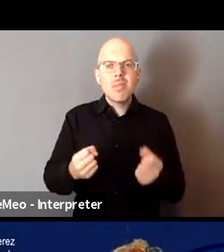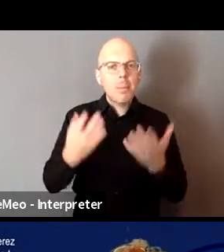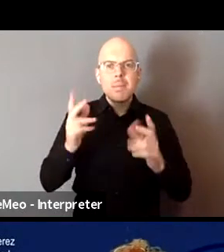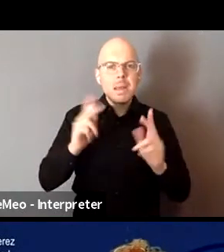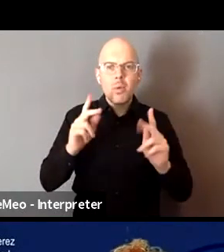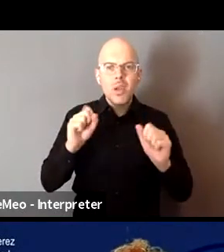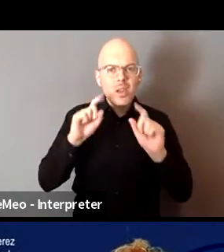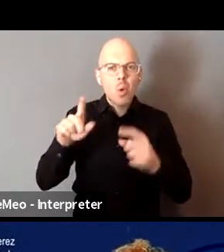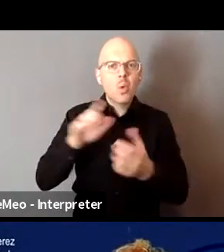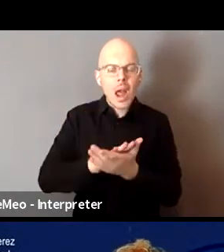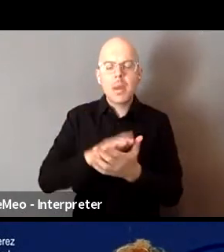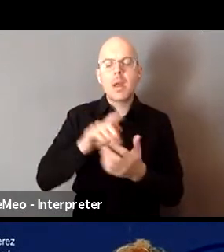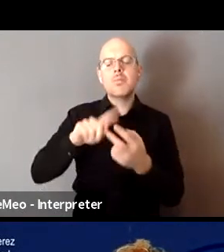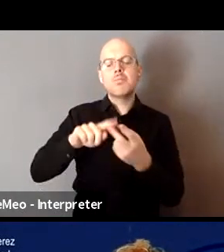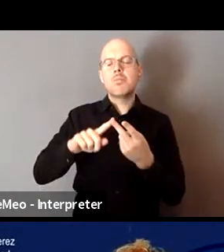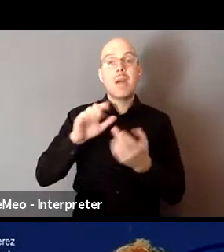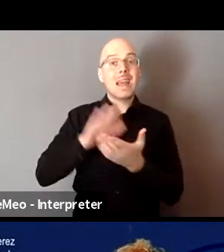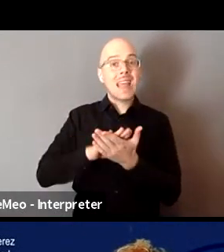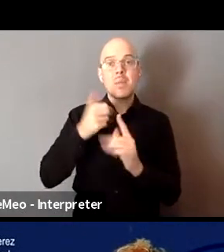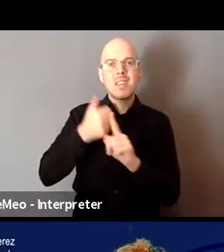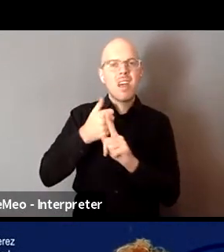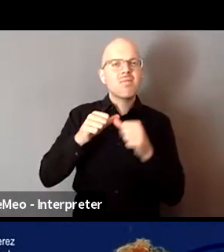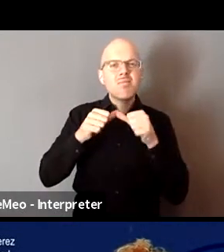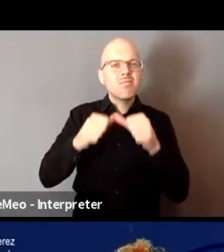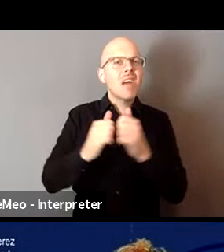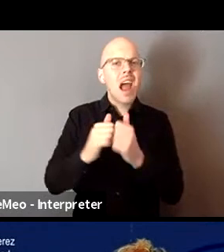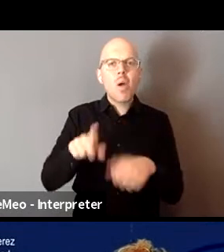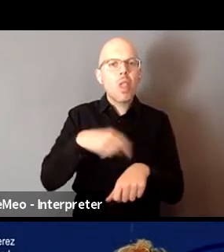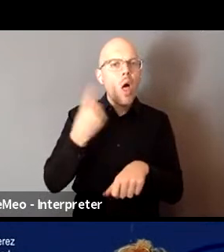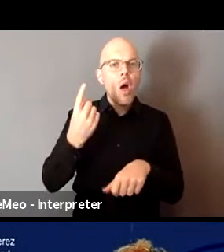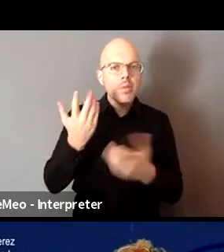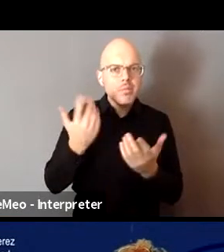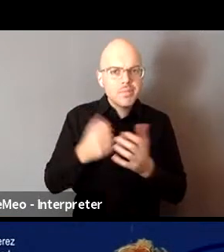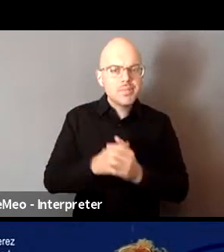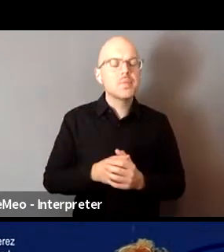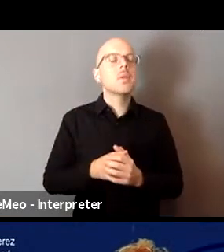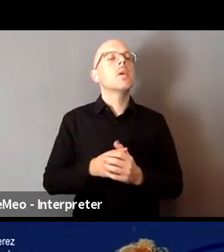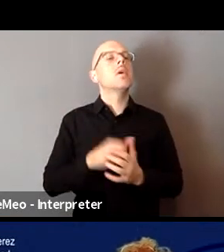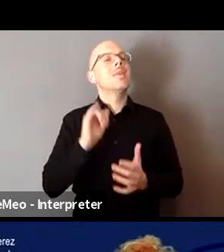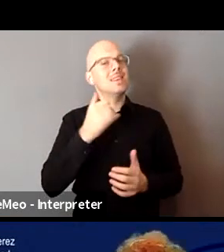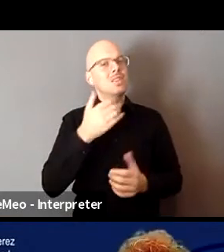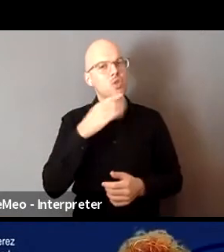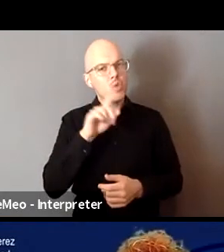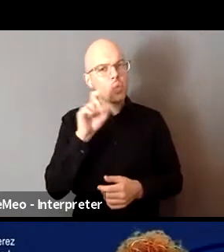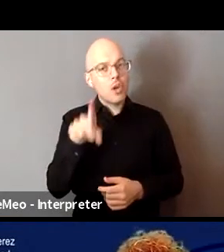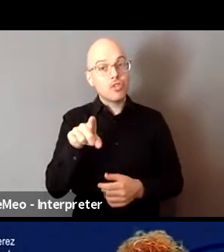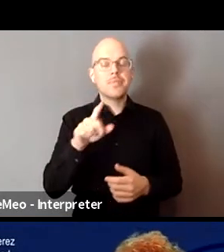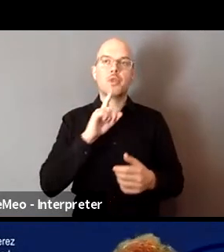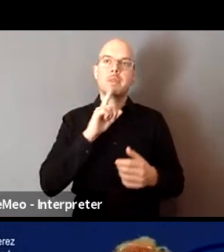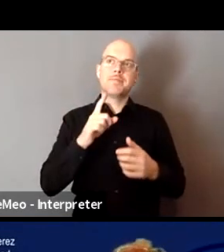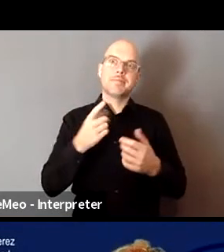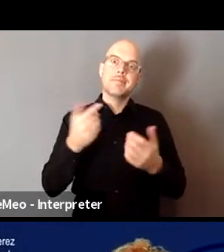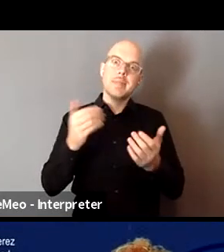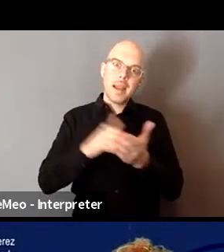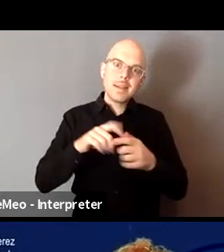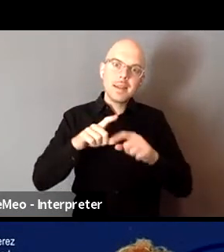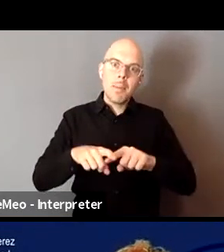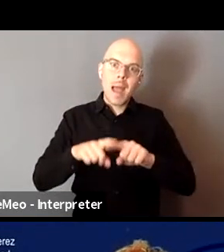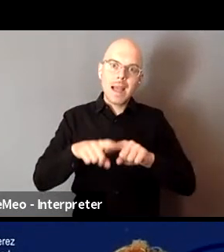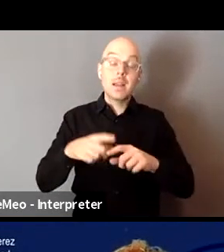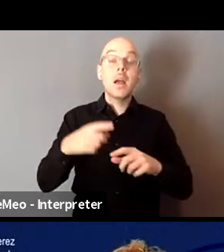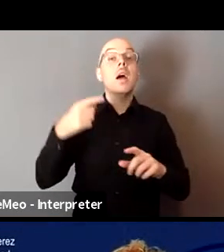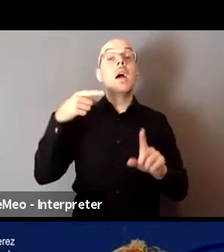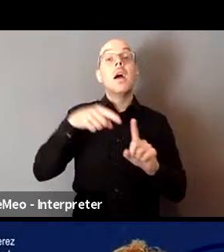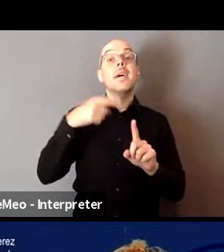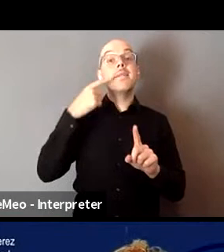Okay, that's a good question. And it depends on what we're asking. When for the basics, the air traffic